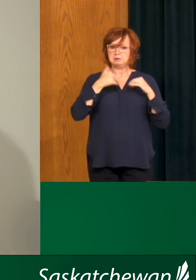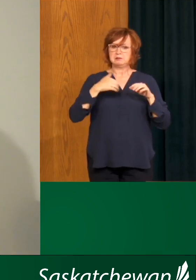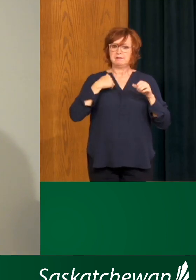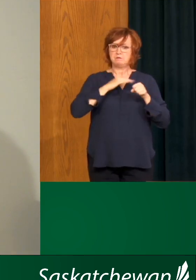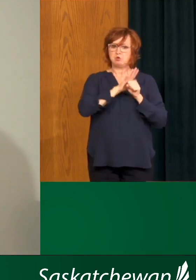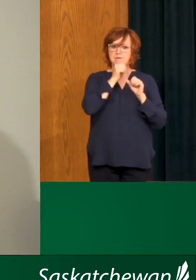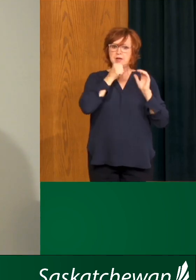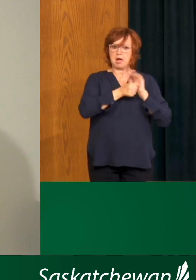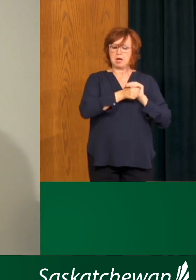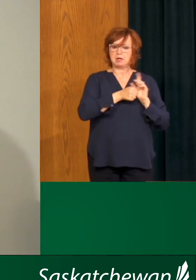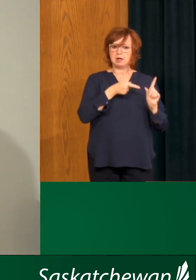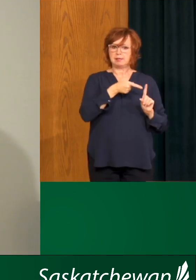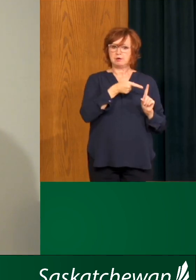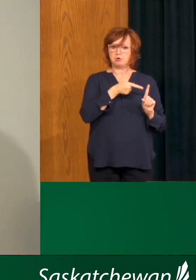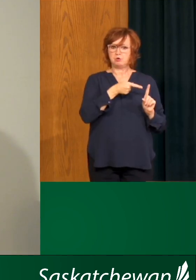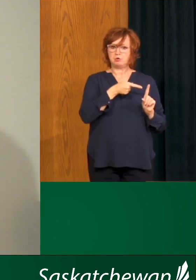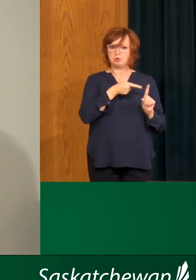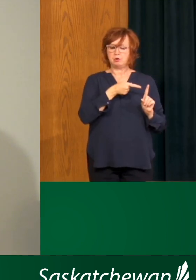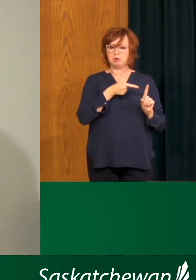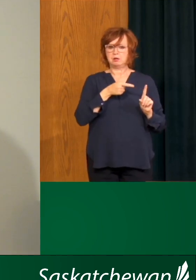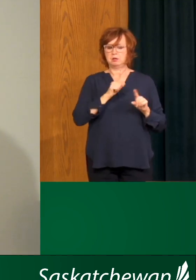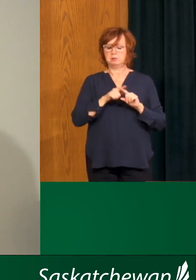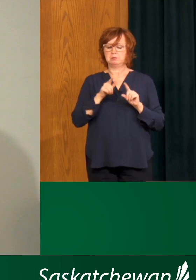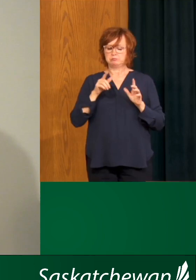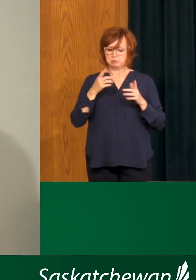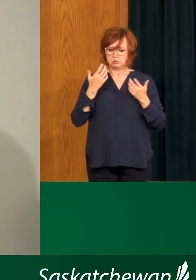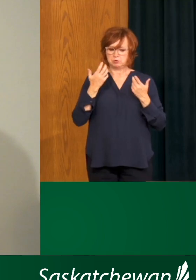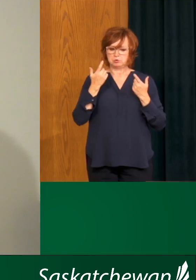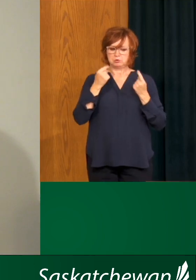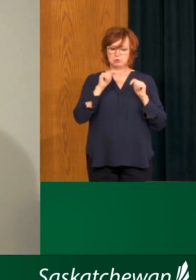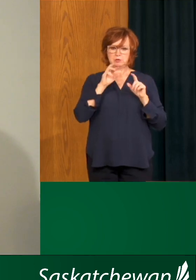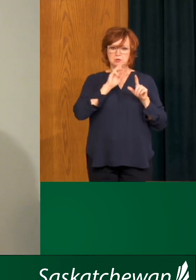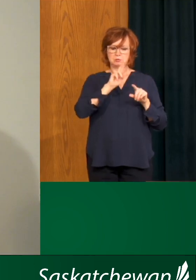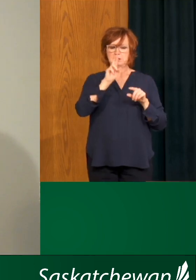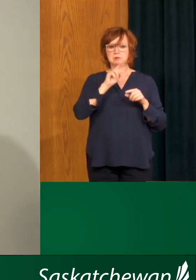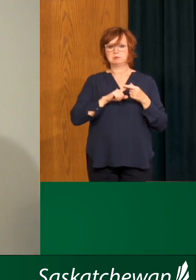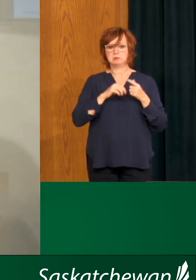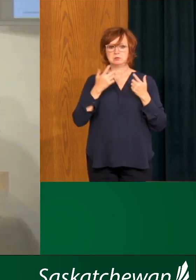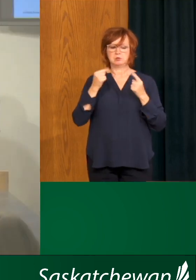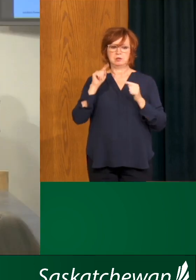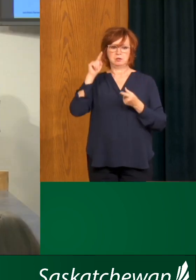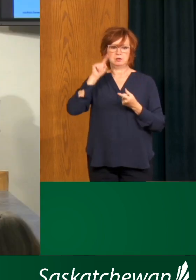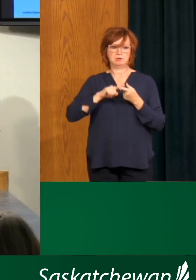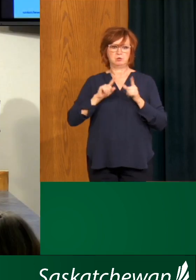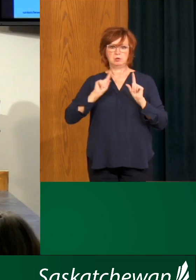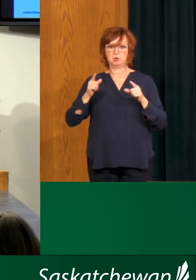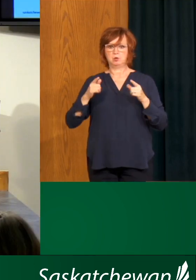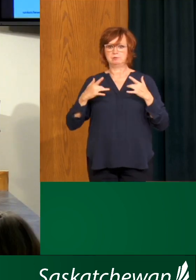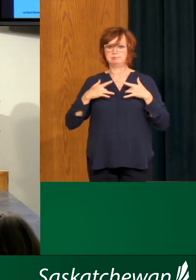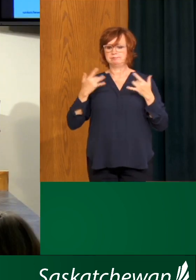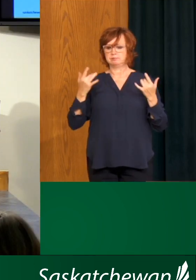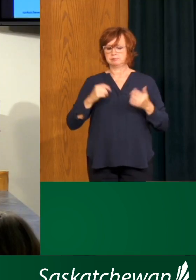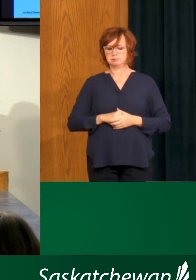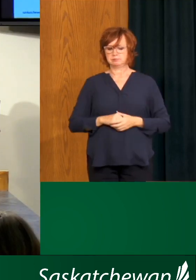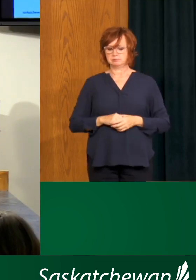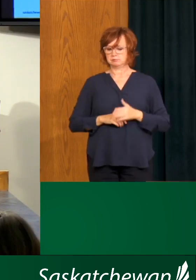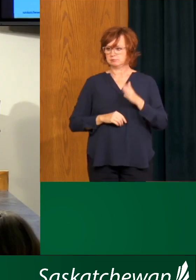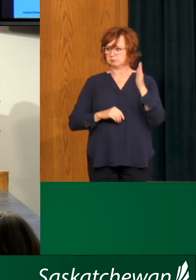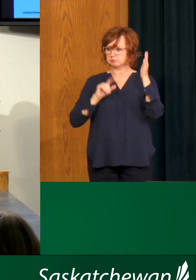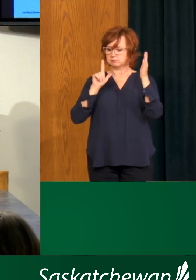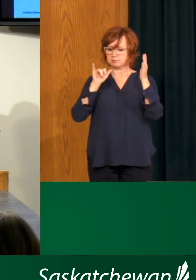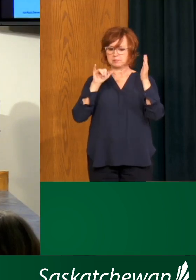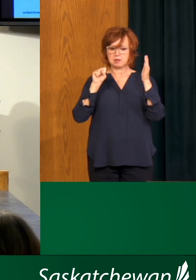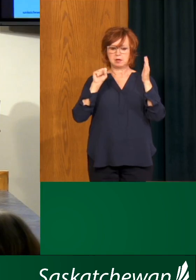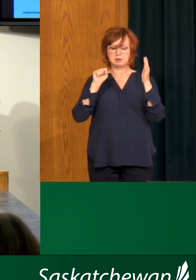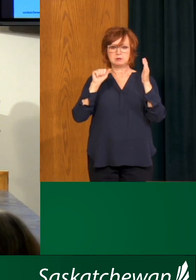may have traveled hundreds or thousands of miles. We'll take our next question on the phone line. We have Lisa Schick